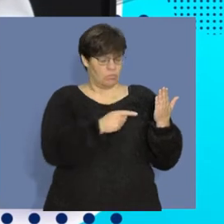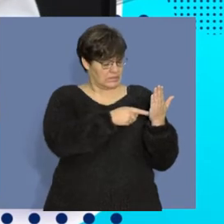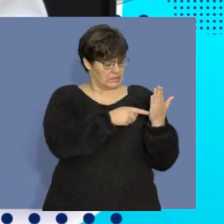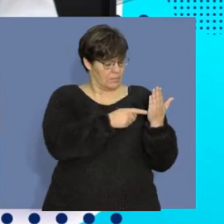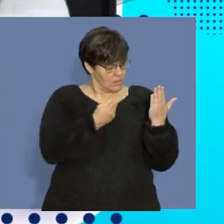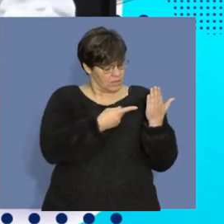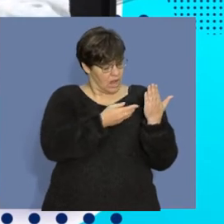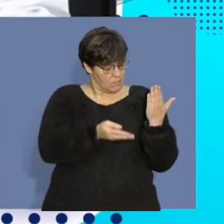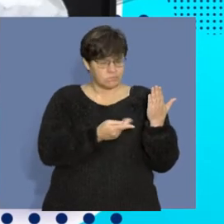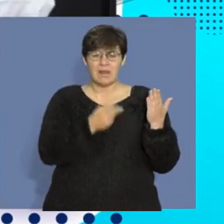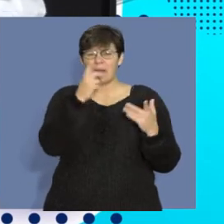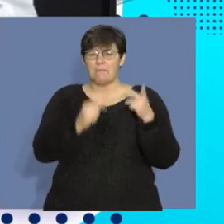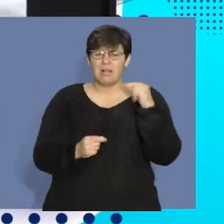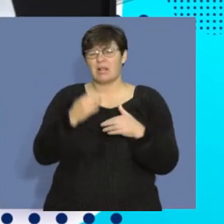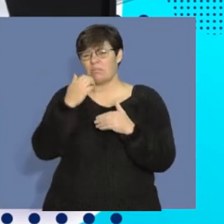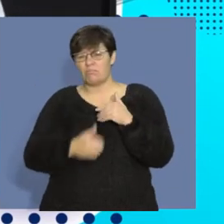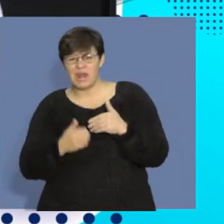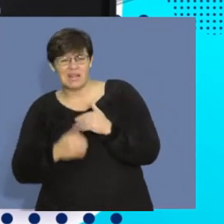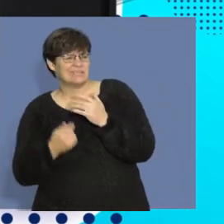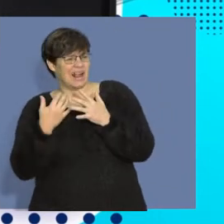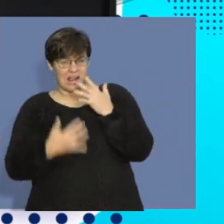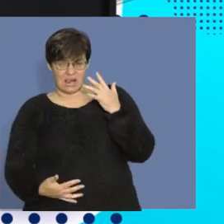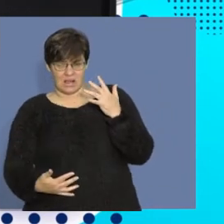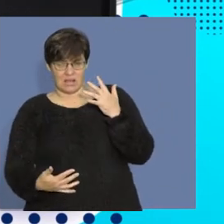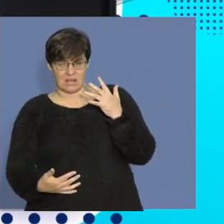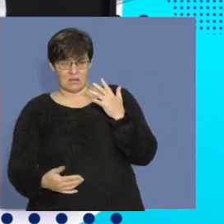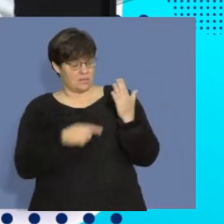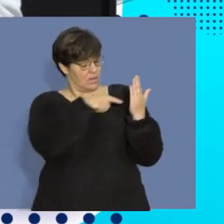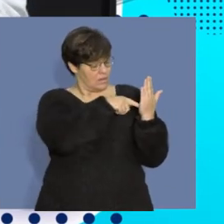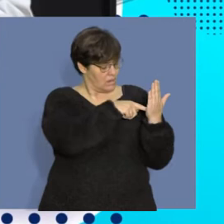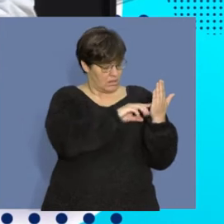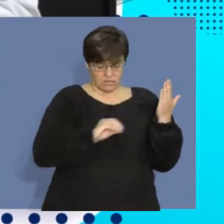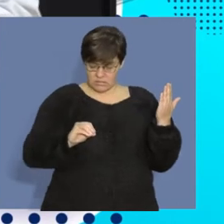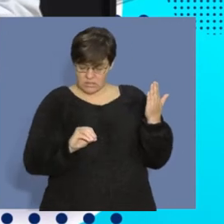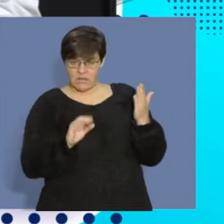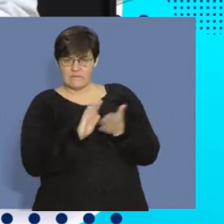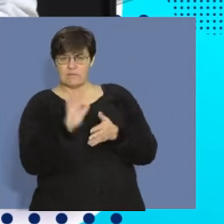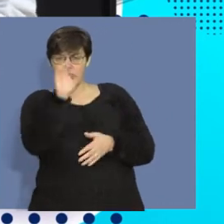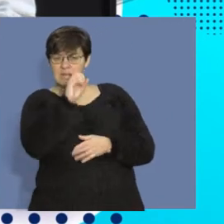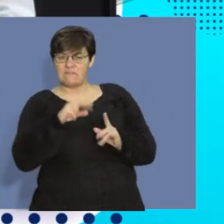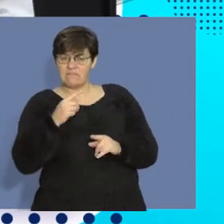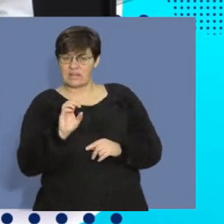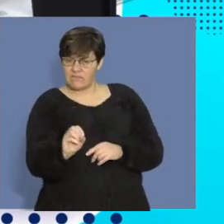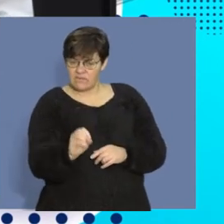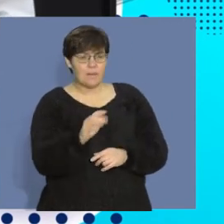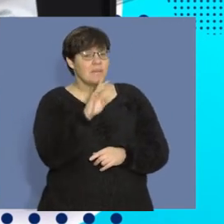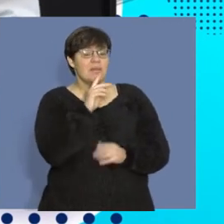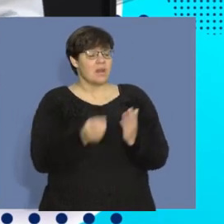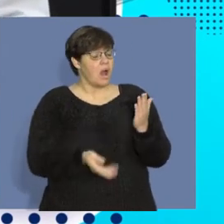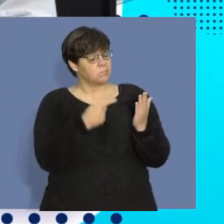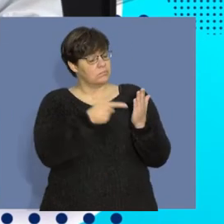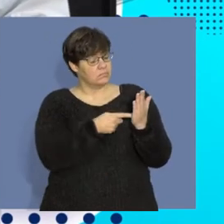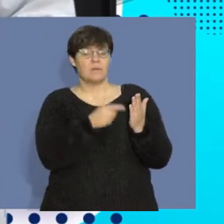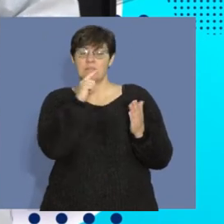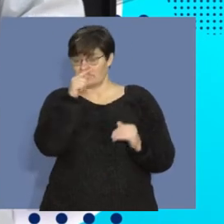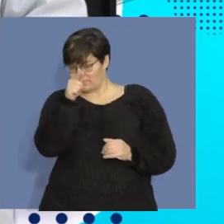previous lessons, milk, bread, etc., make sure that there's no VAT charged on those items. Because